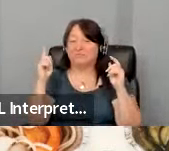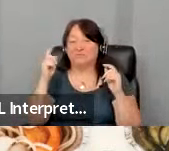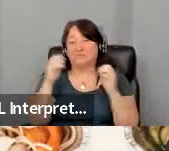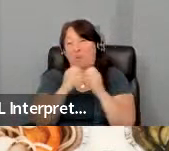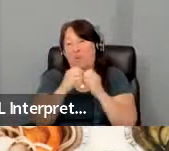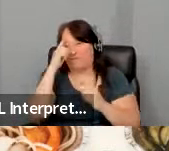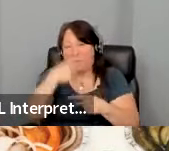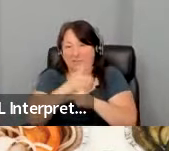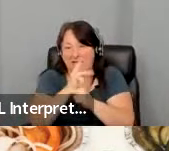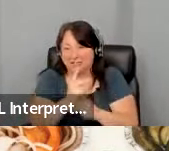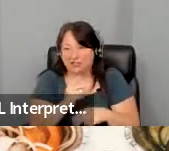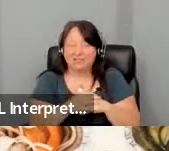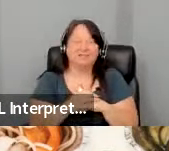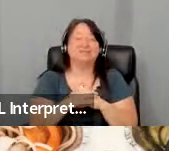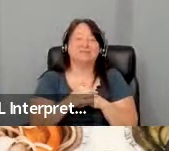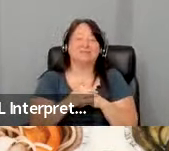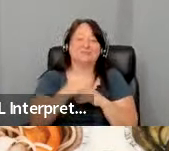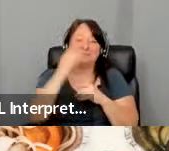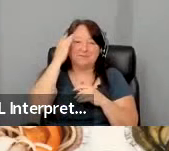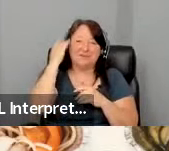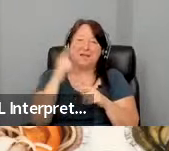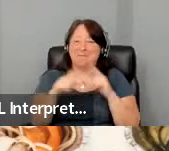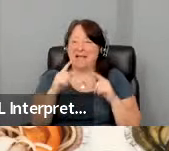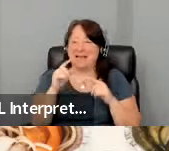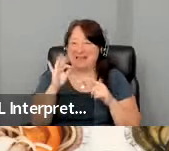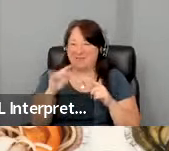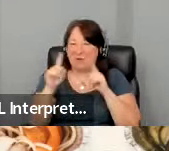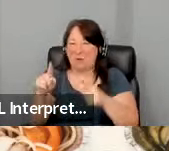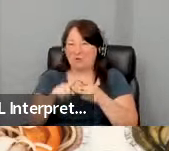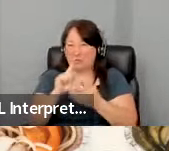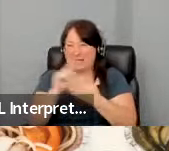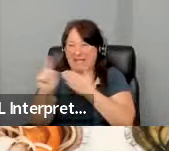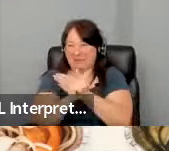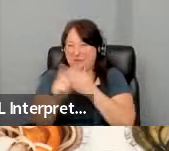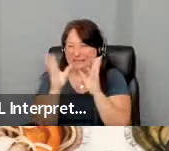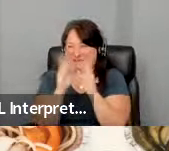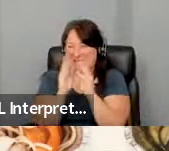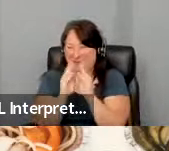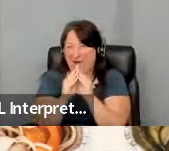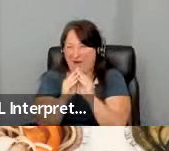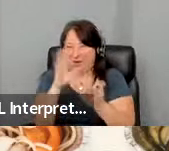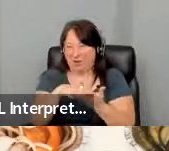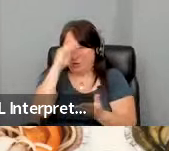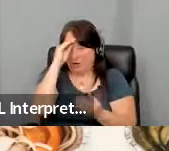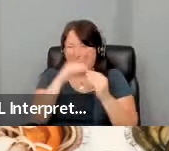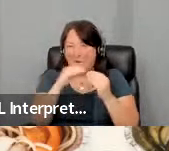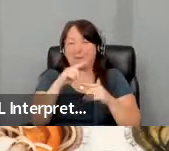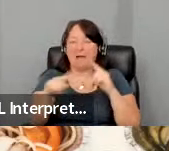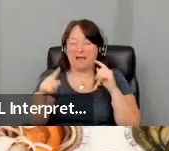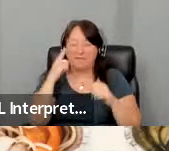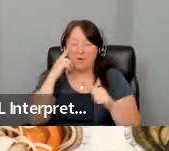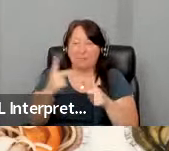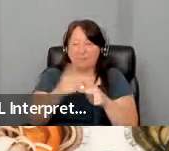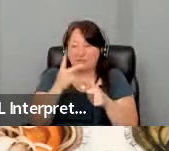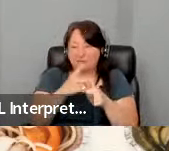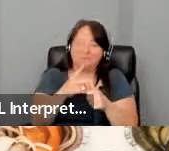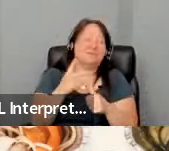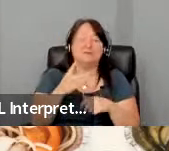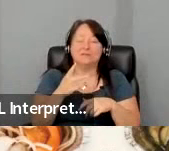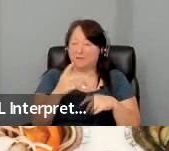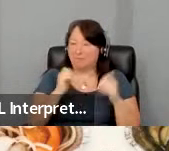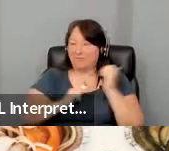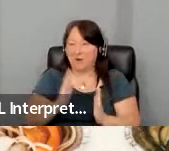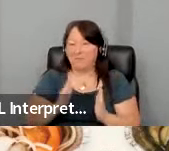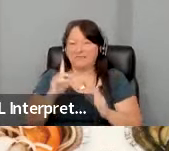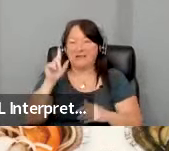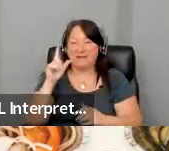little differently for background actors if you attend that seminar. But again, for principal performers, it just has to be a 15-minute break within the first 2 hours